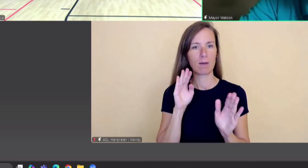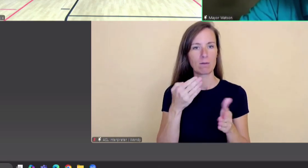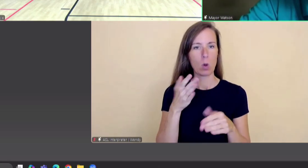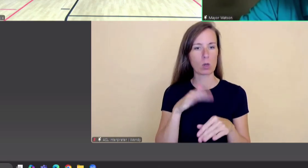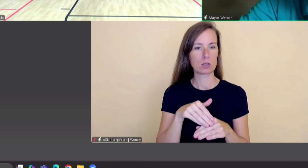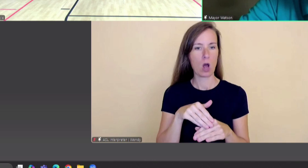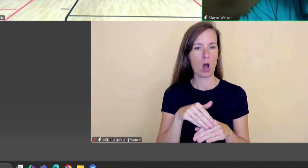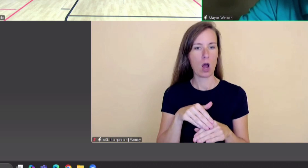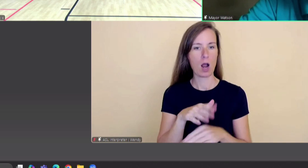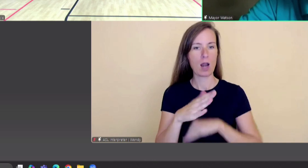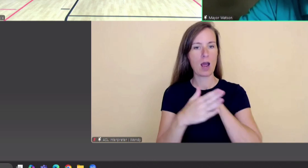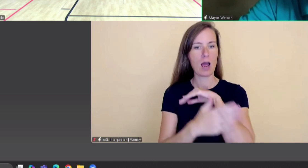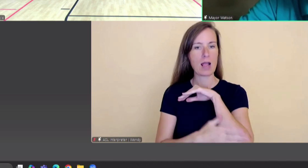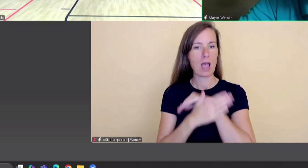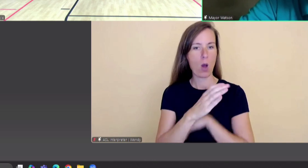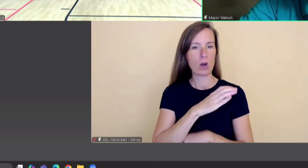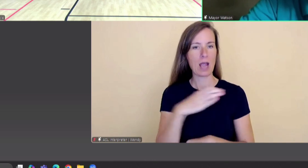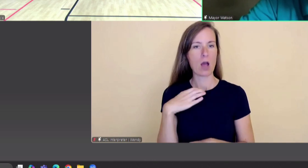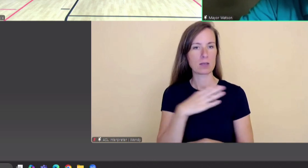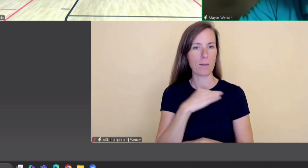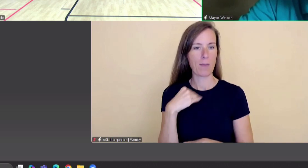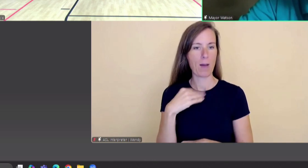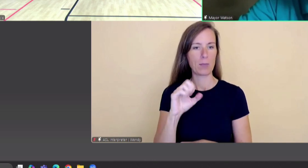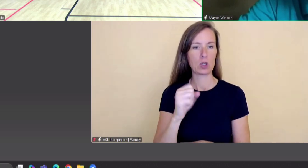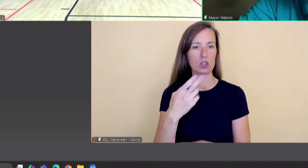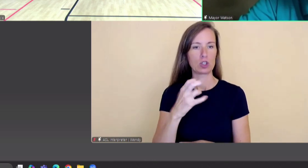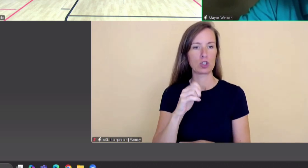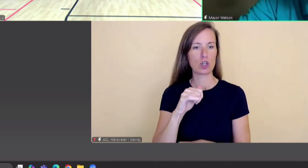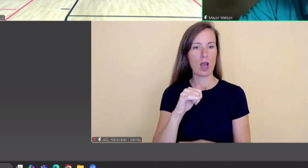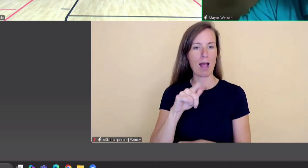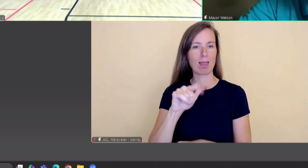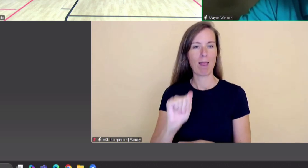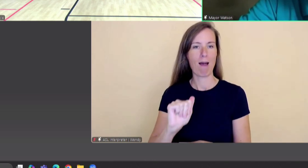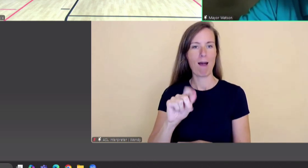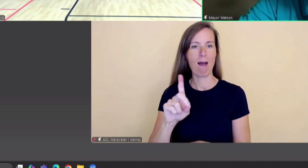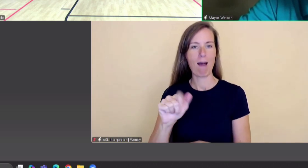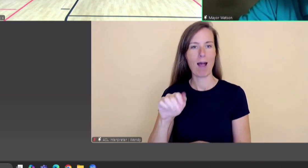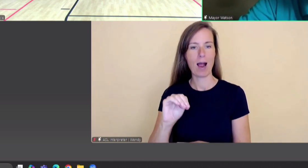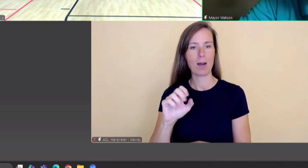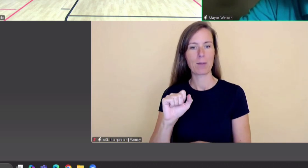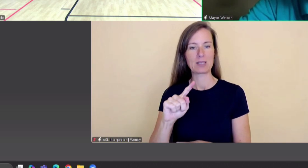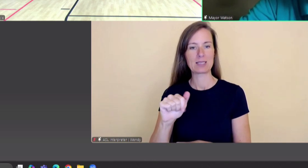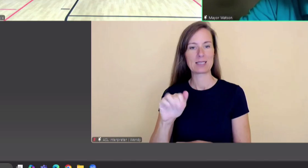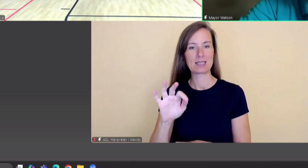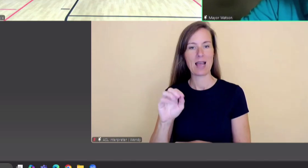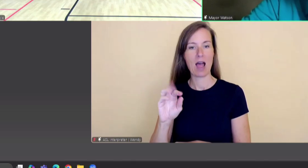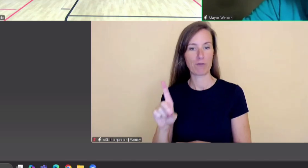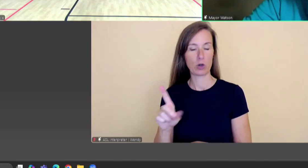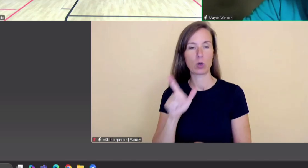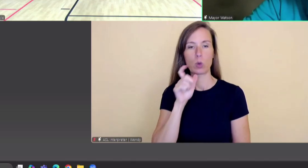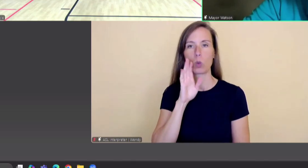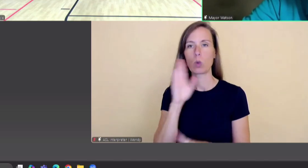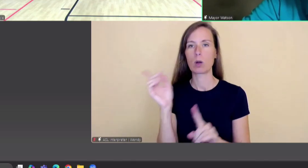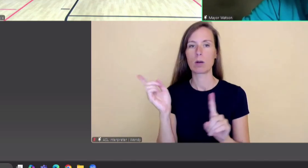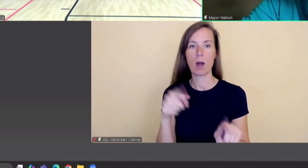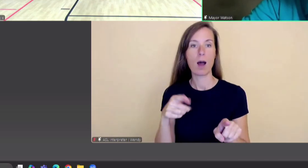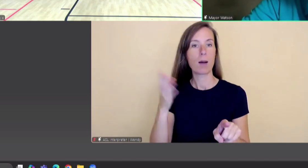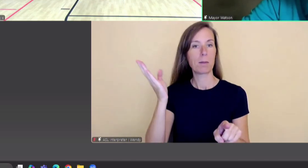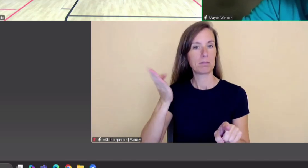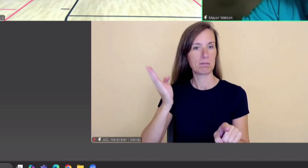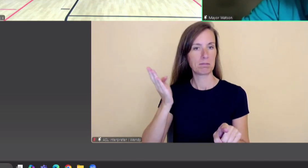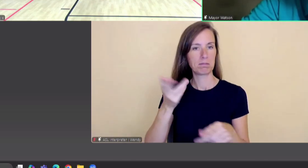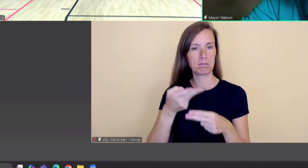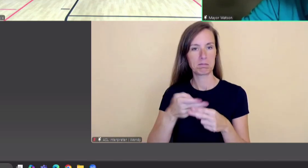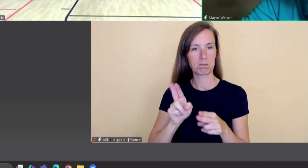Council member Shayla Adams Stafford, who's going to come in and give us a short briefing and take